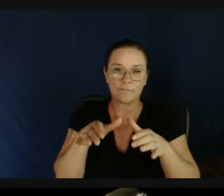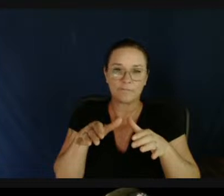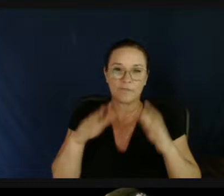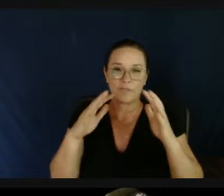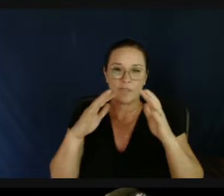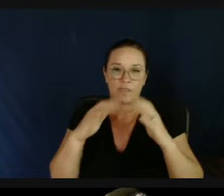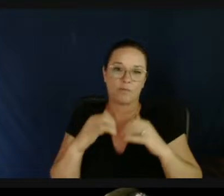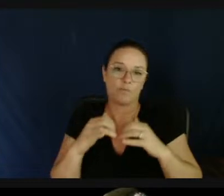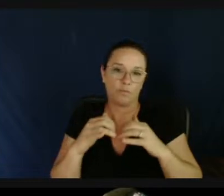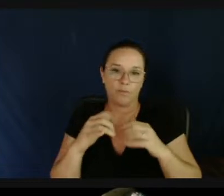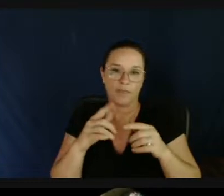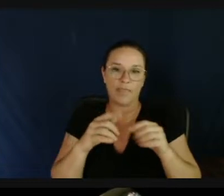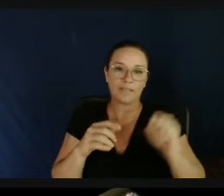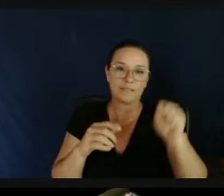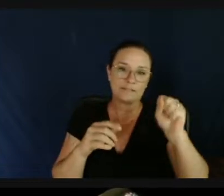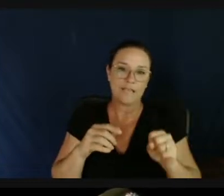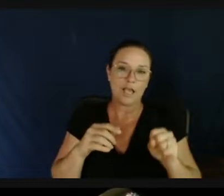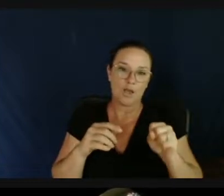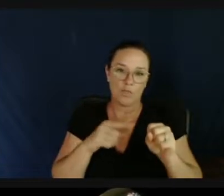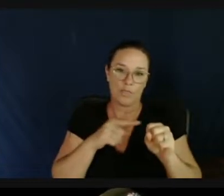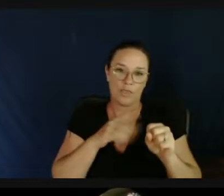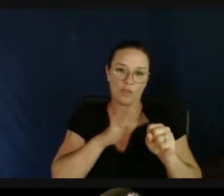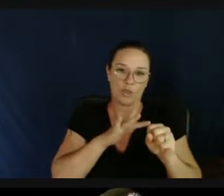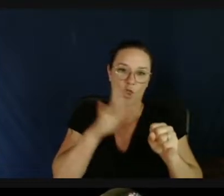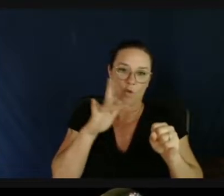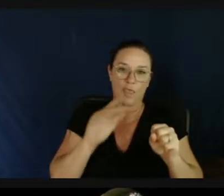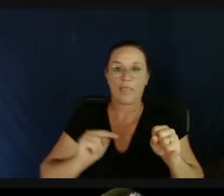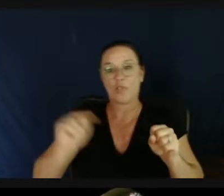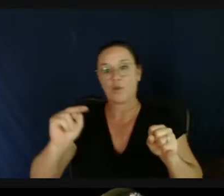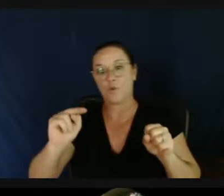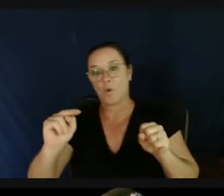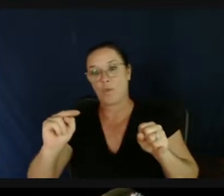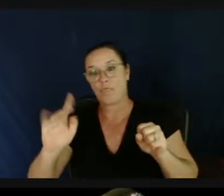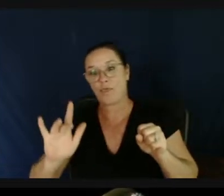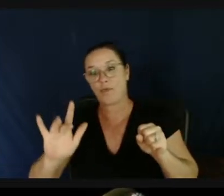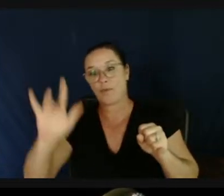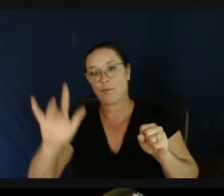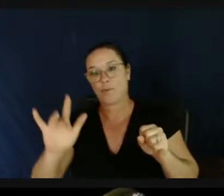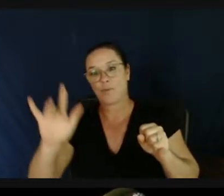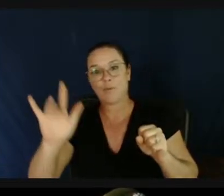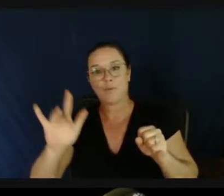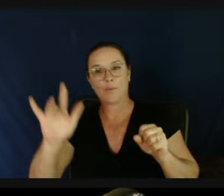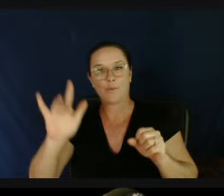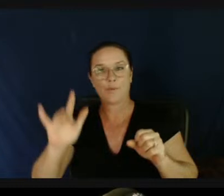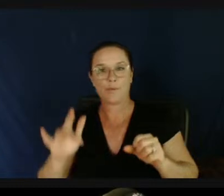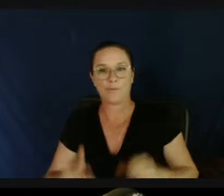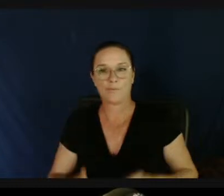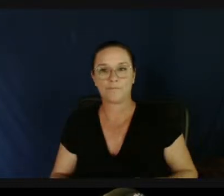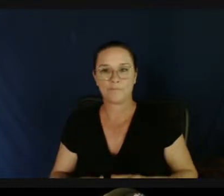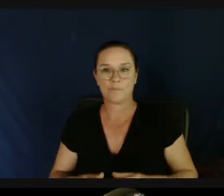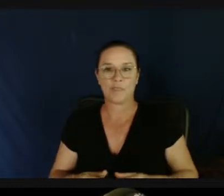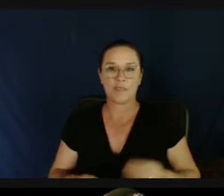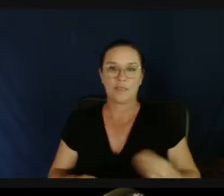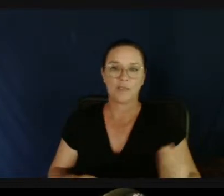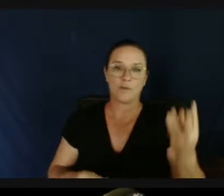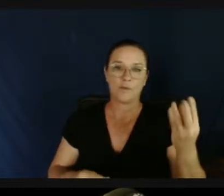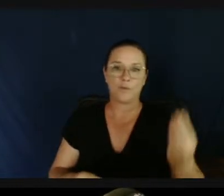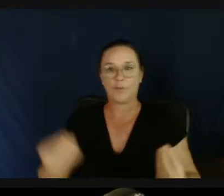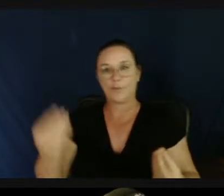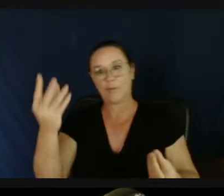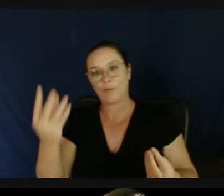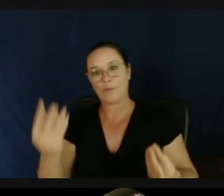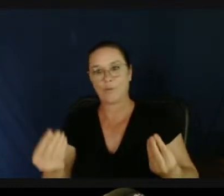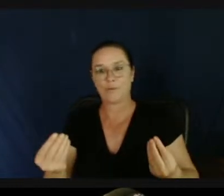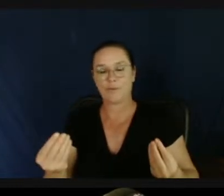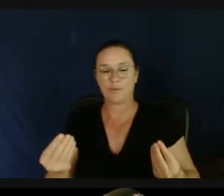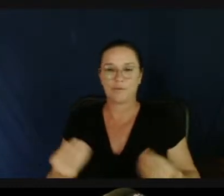walls, and this is really the south vent starts glowing first, then the north vent comes in more intermittently. South vent gets brighter, north